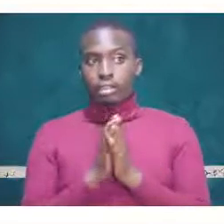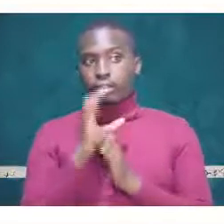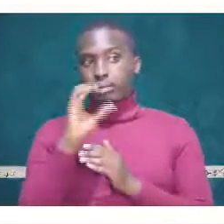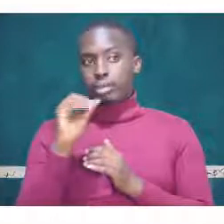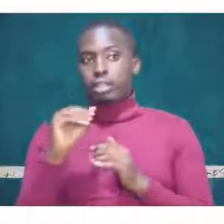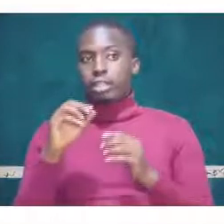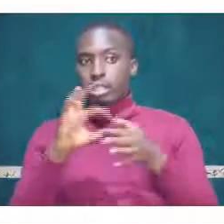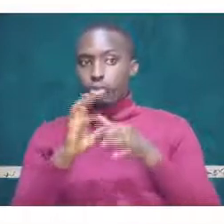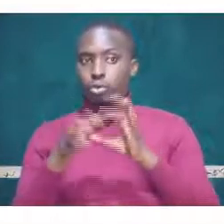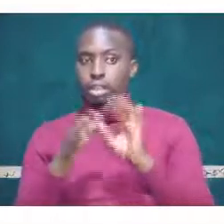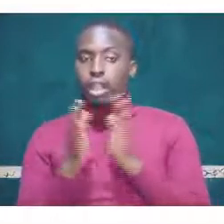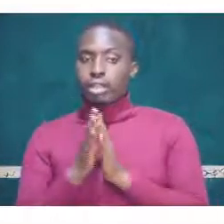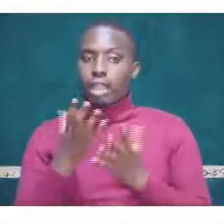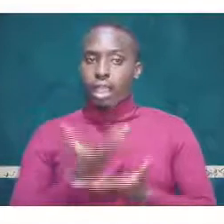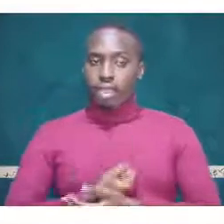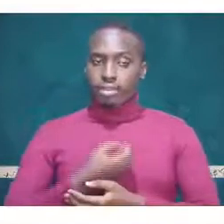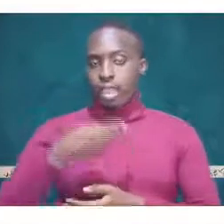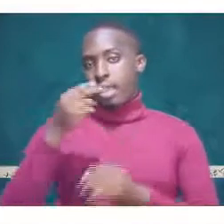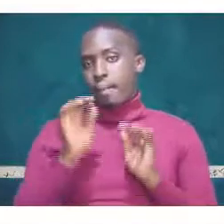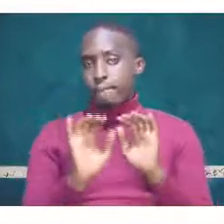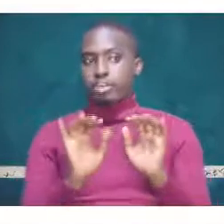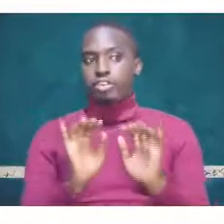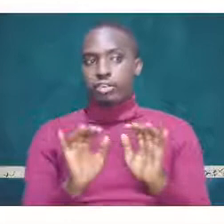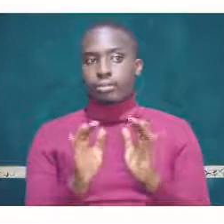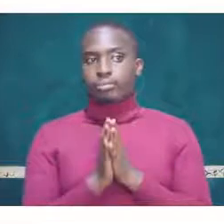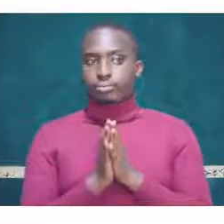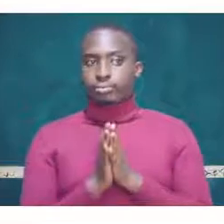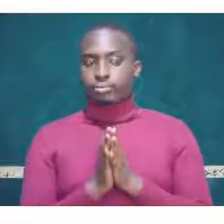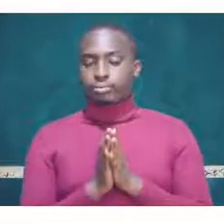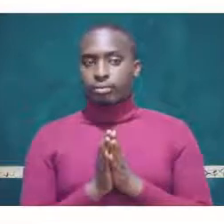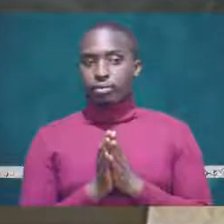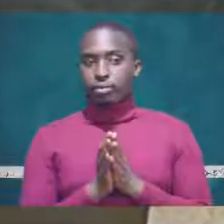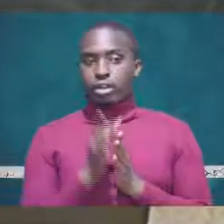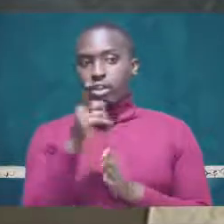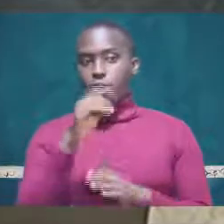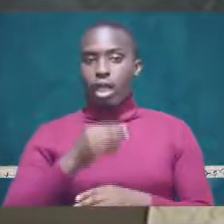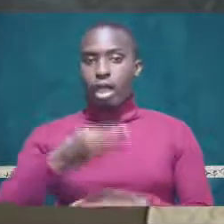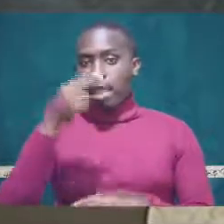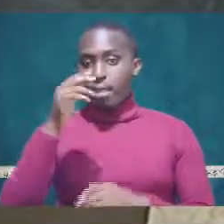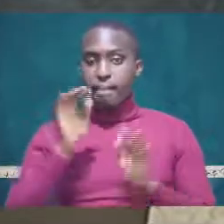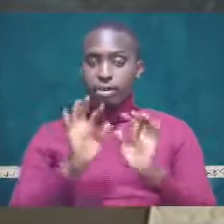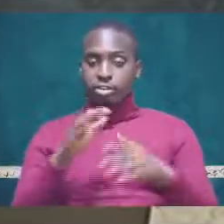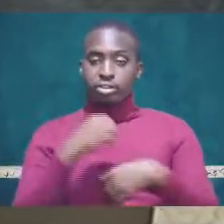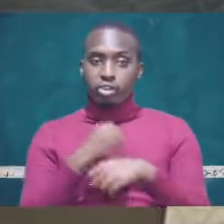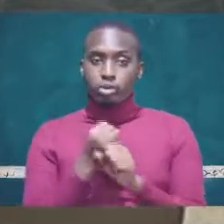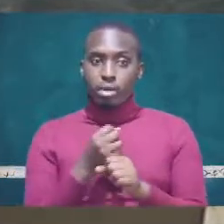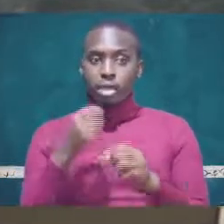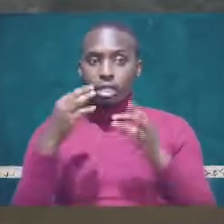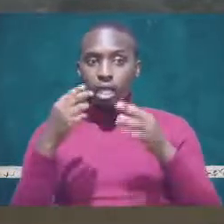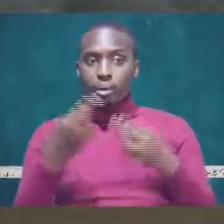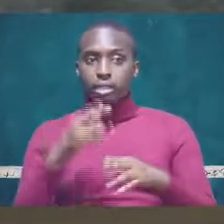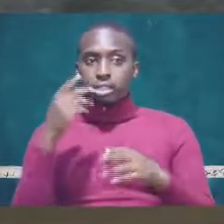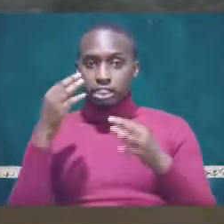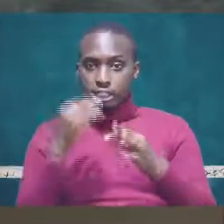capillary network and has higher pressure. That higher pressure will force what you call